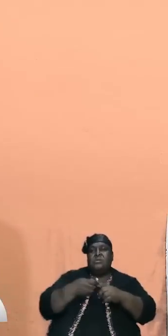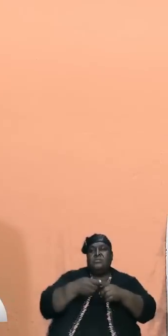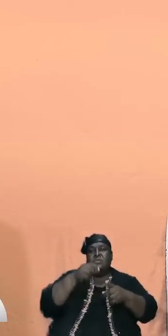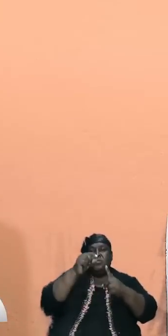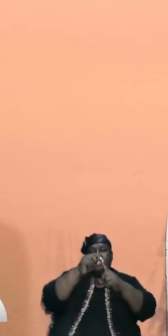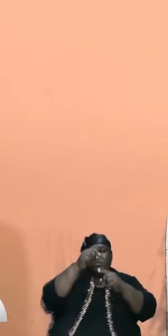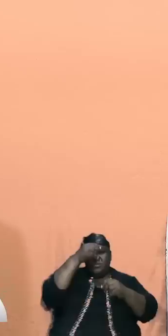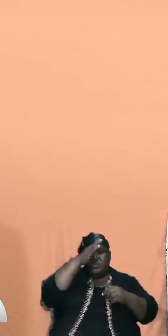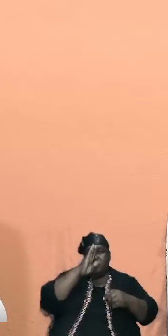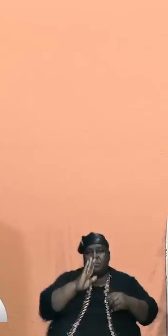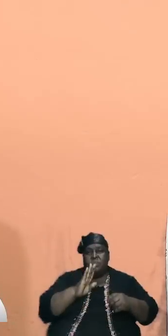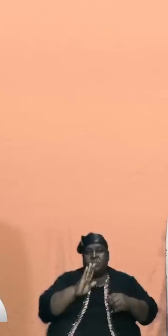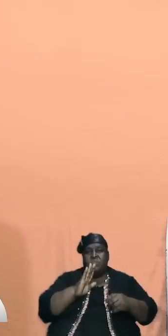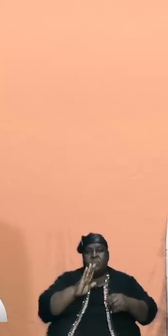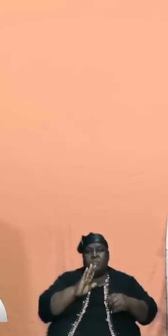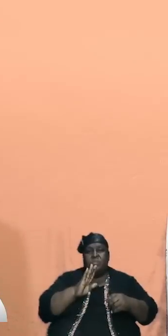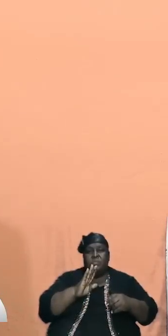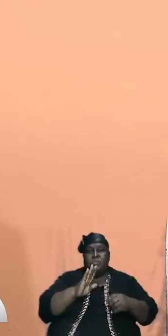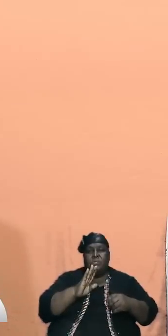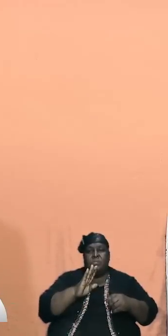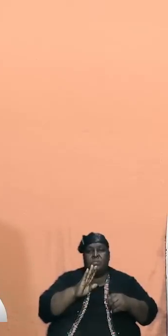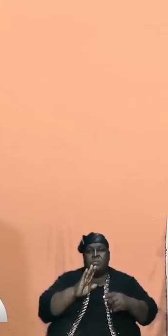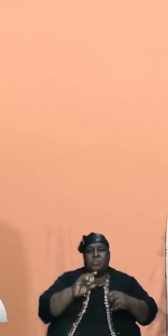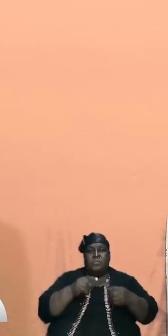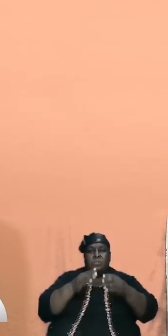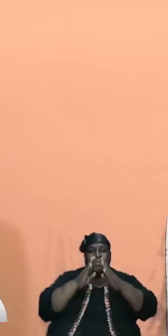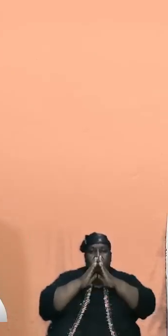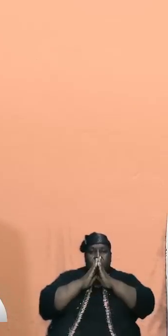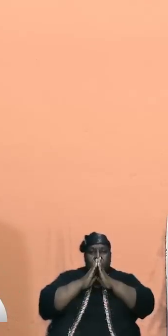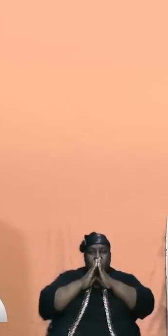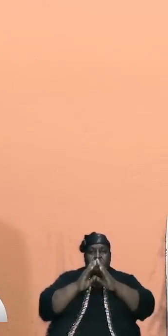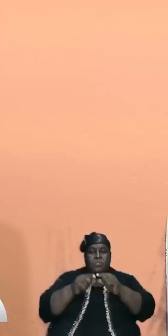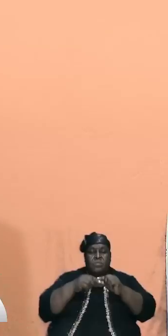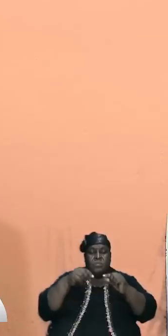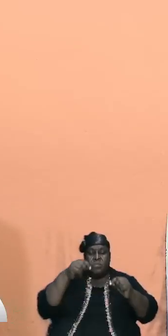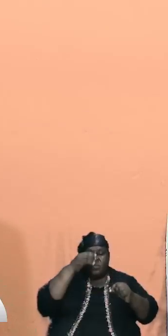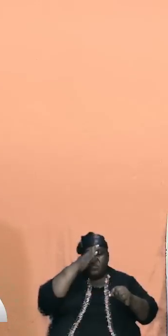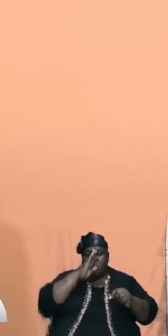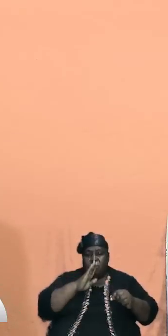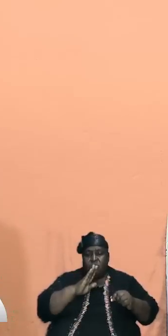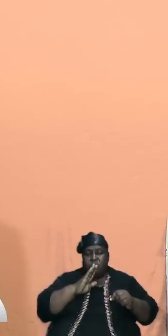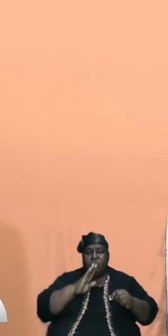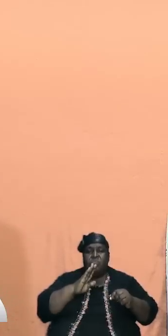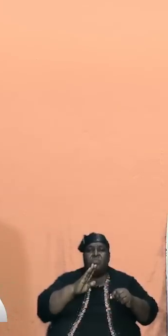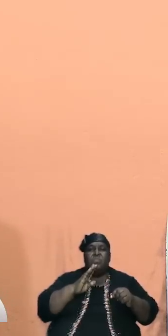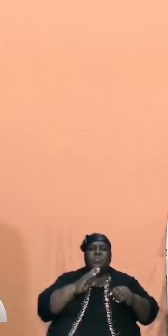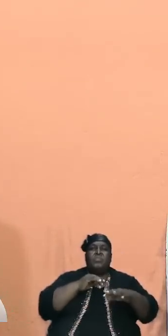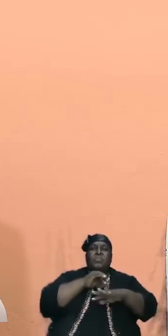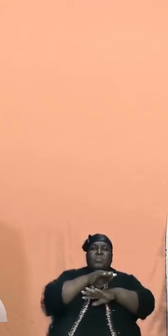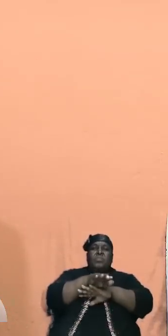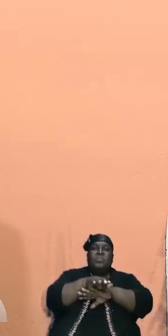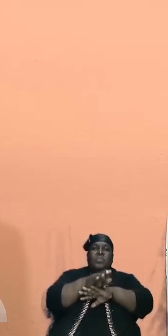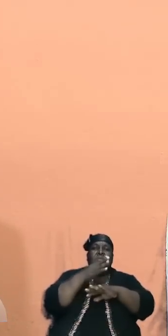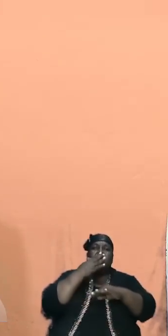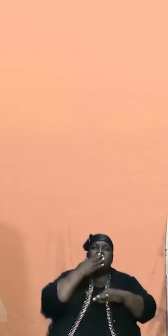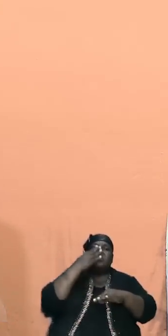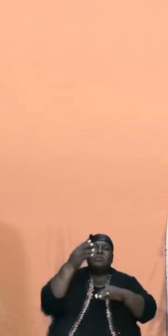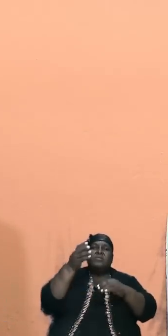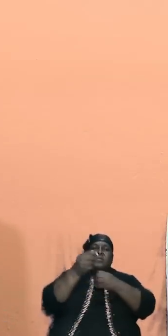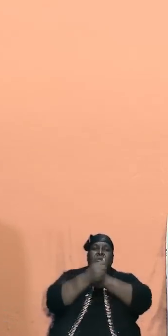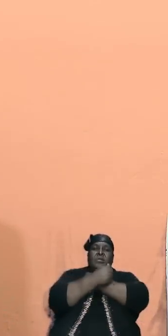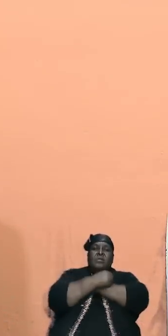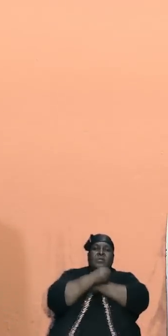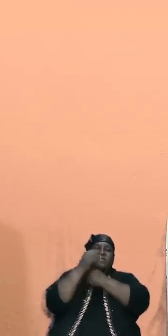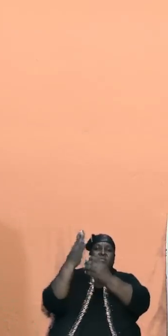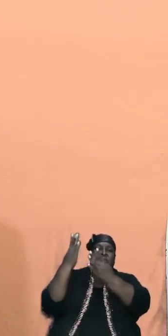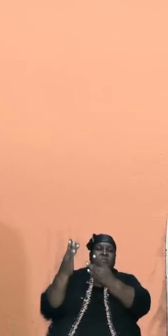Let's bow our heads as we approach God in prayer. Amen. Great God, we come before you tonight. We thank you, Lord, for your love, your mercy,